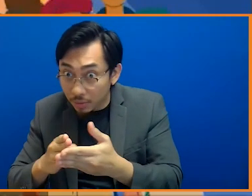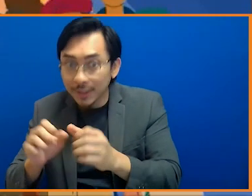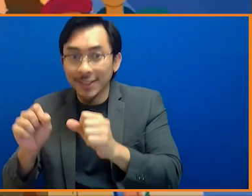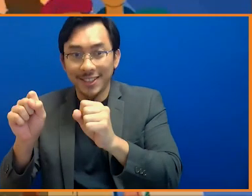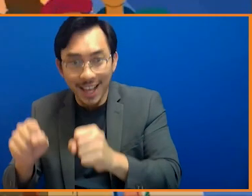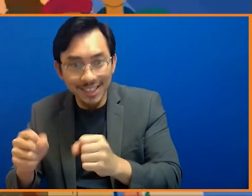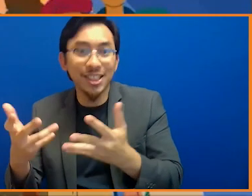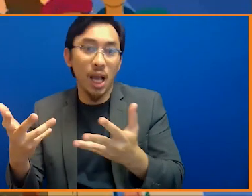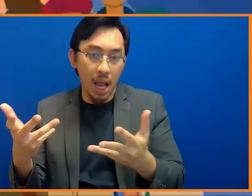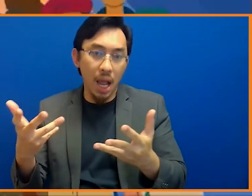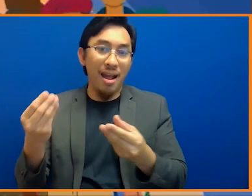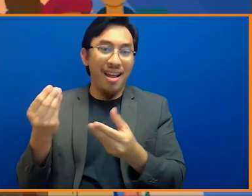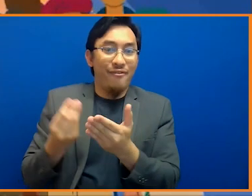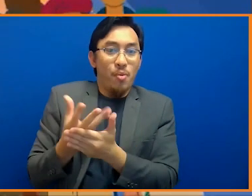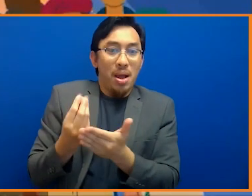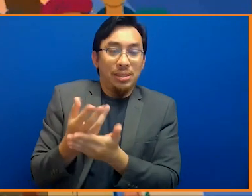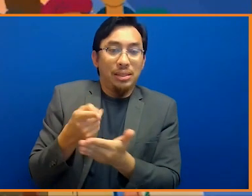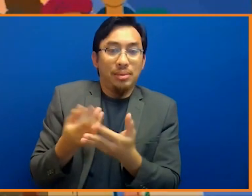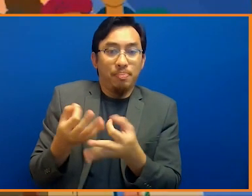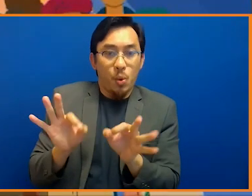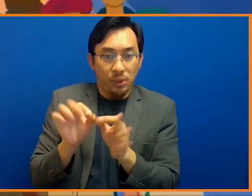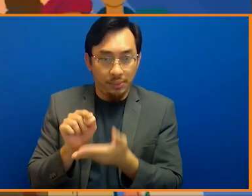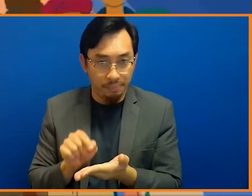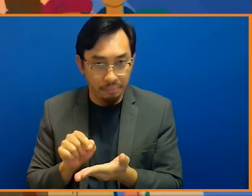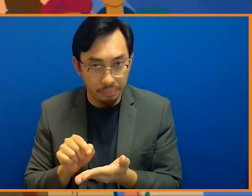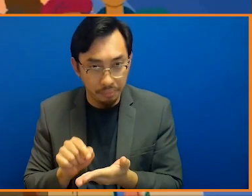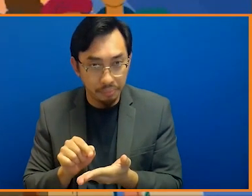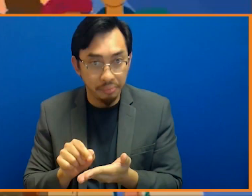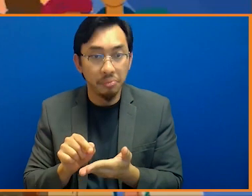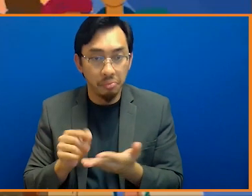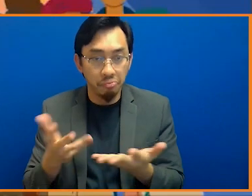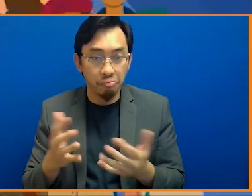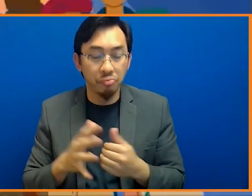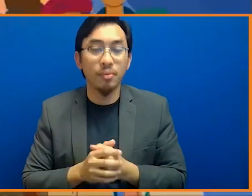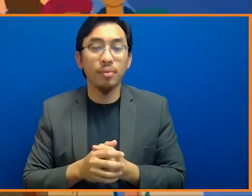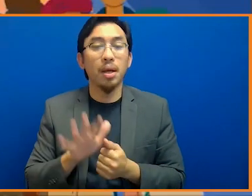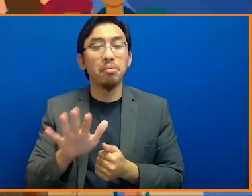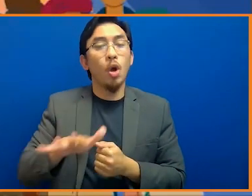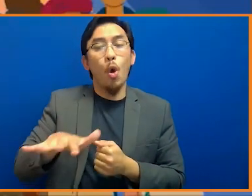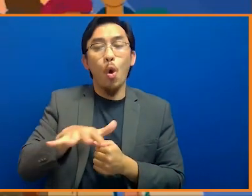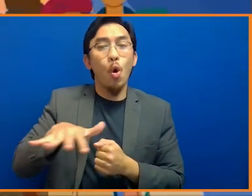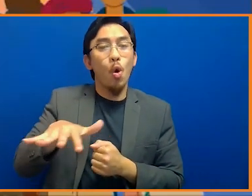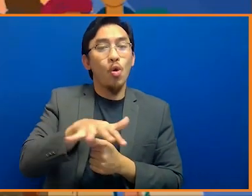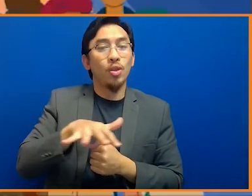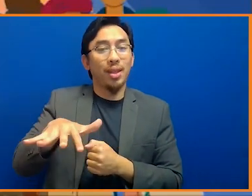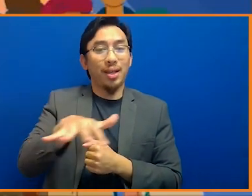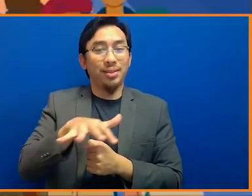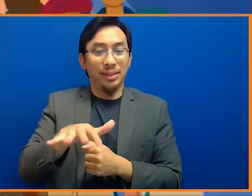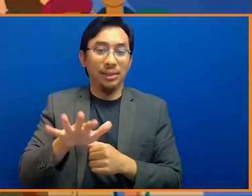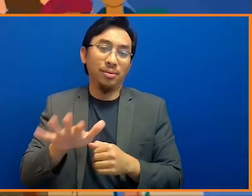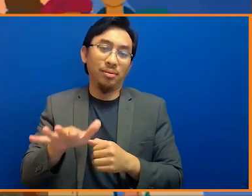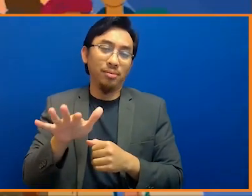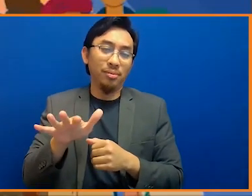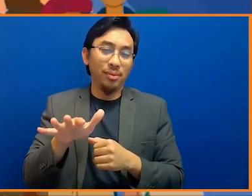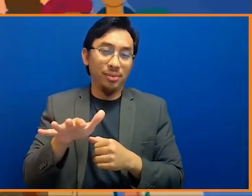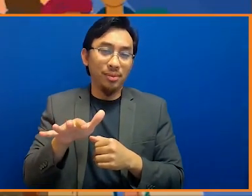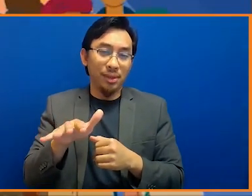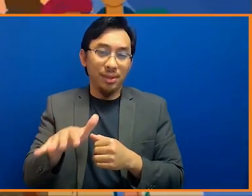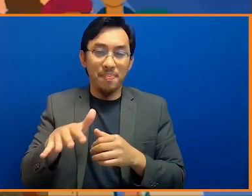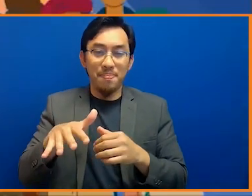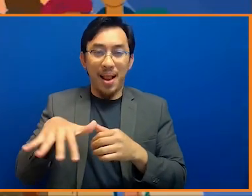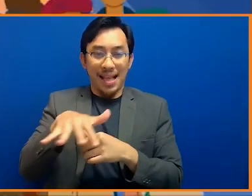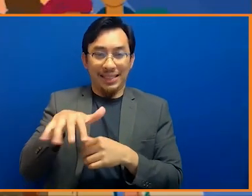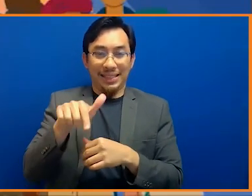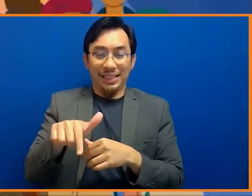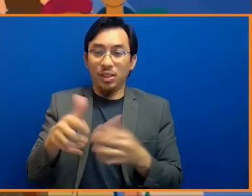If you are if you know enough about the geographical context of your um,